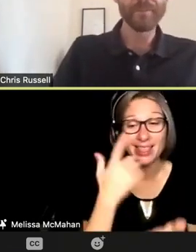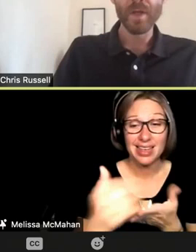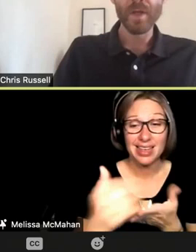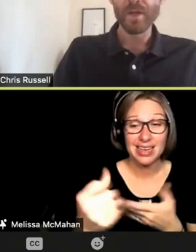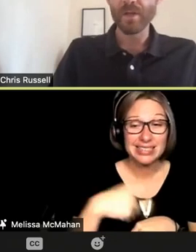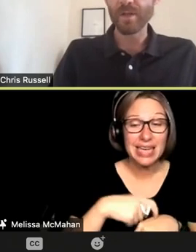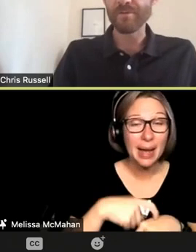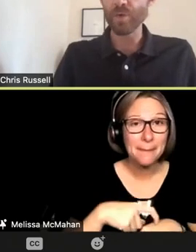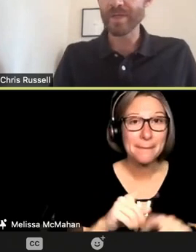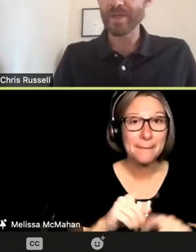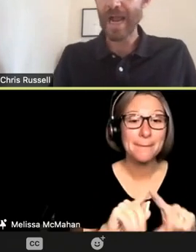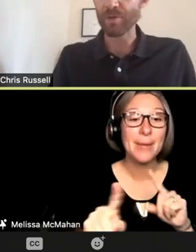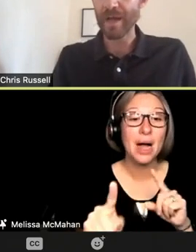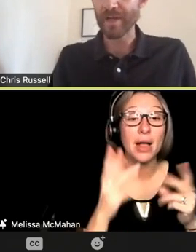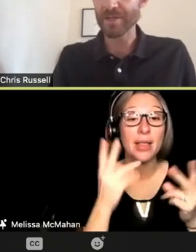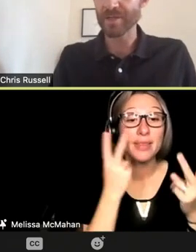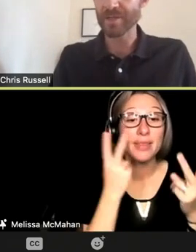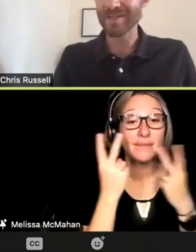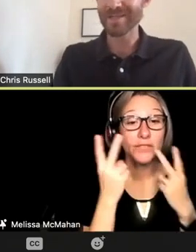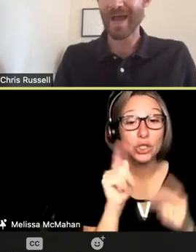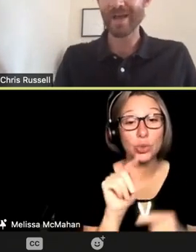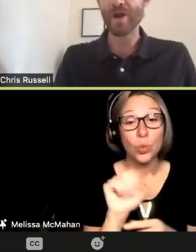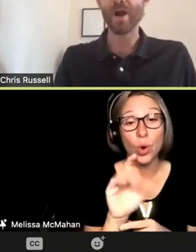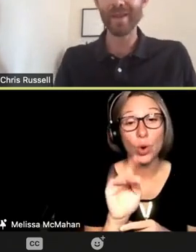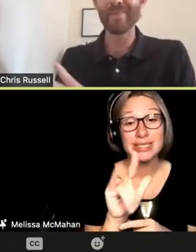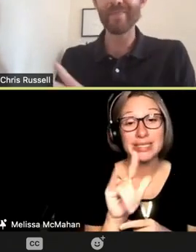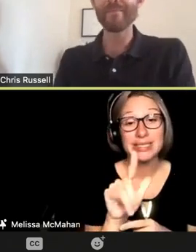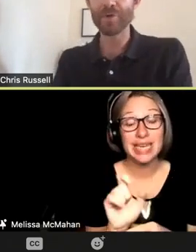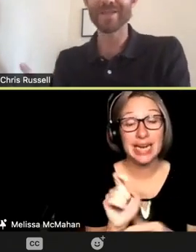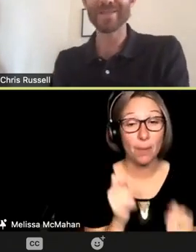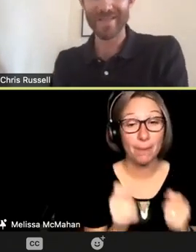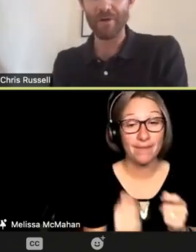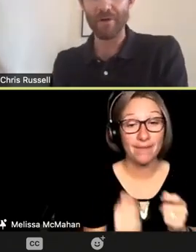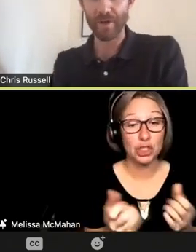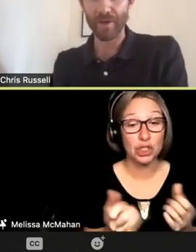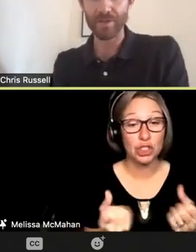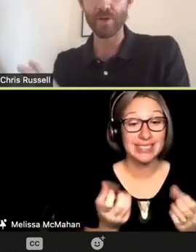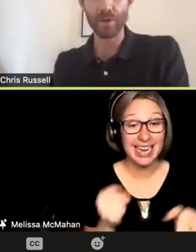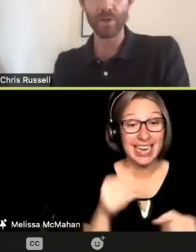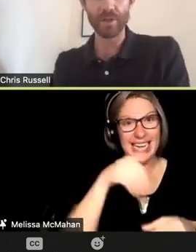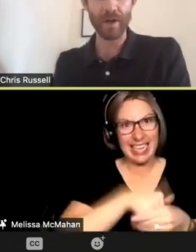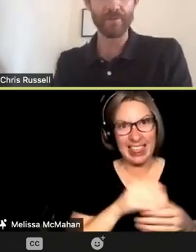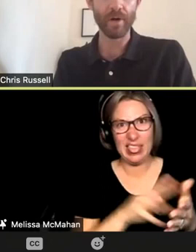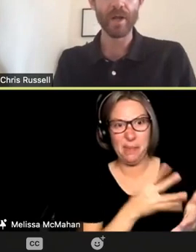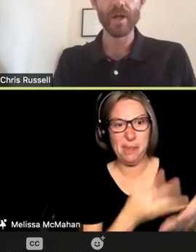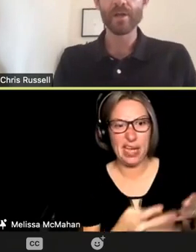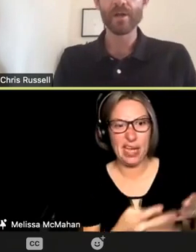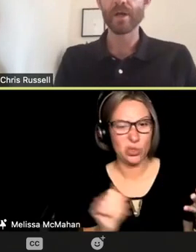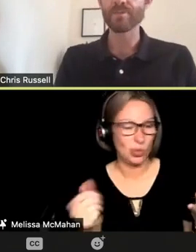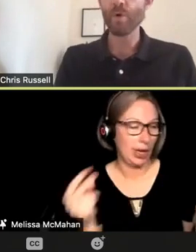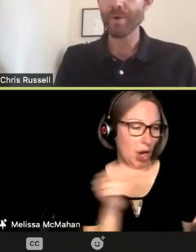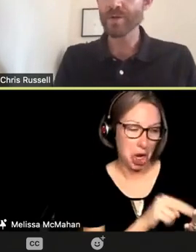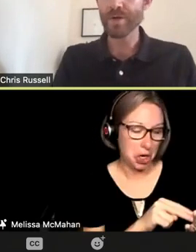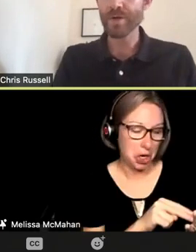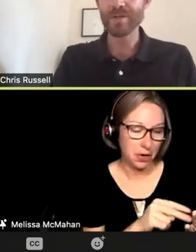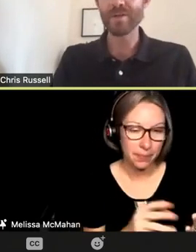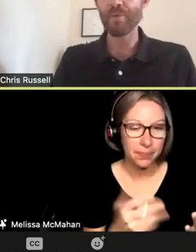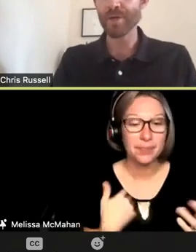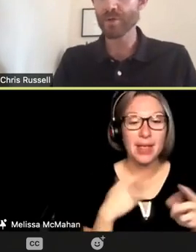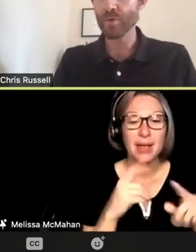There's the visual and tactile modifications to sign are in the matrix itself. Okay, so you can look there for it. There's